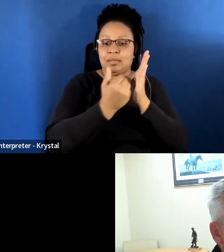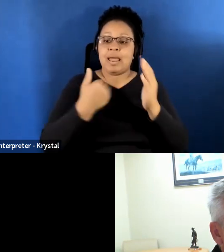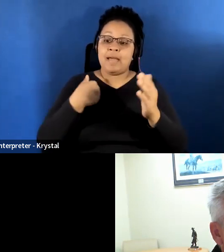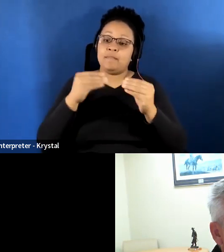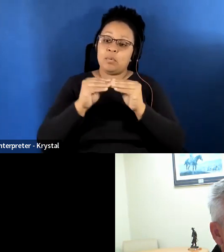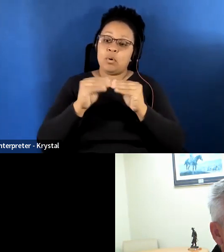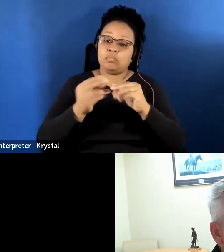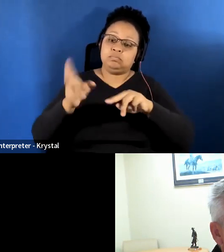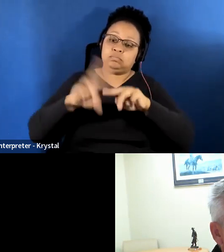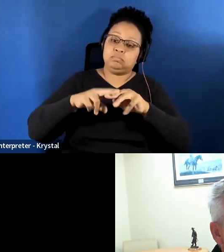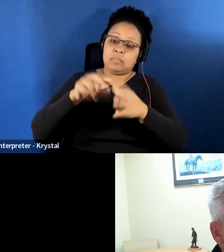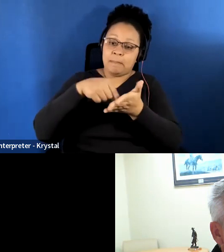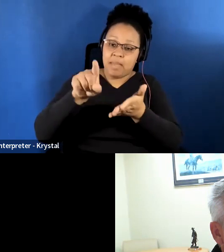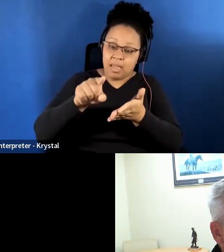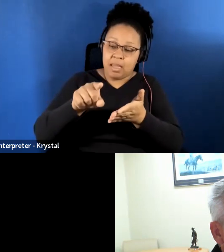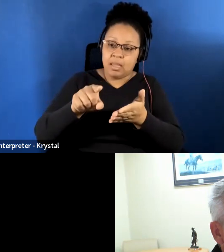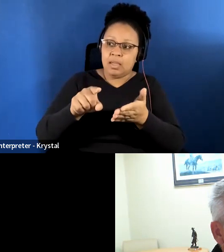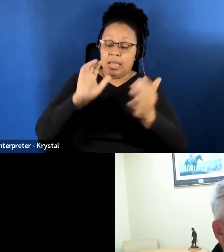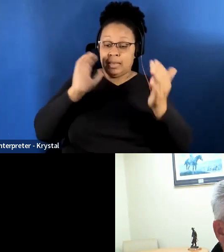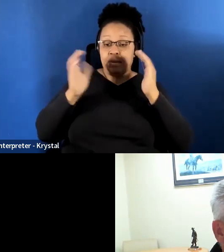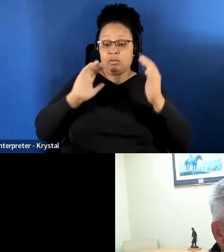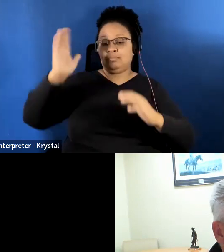compensation than what they normally would have been,